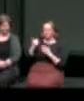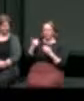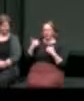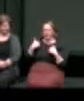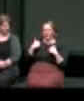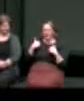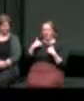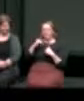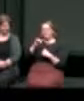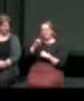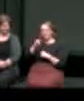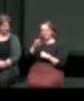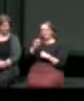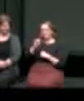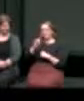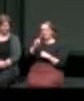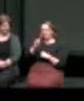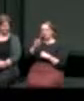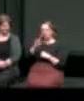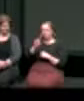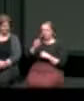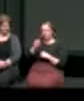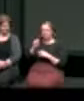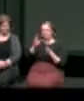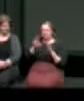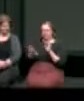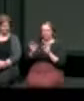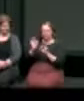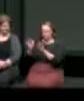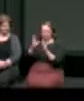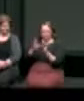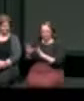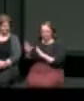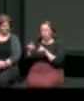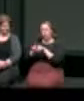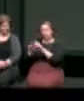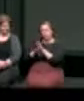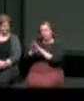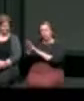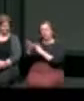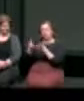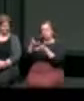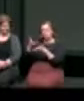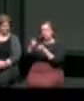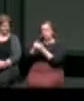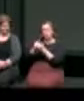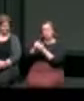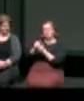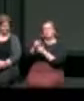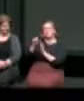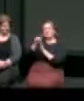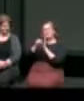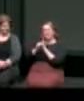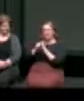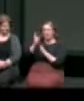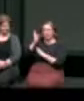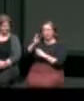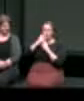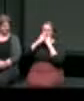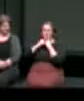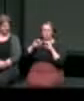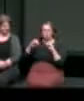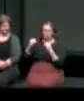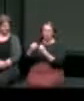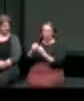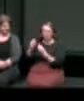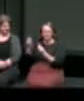inadvertent discovery plan. This is also developed in coordination with the State Historic Preservation Office. It